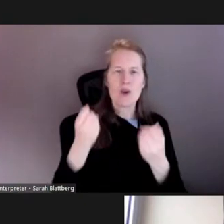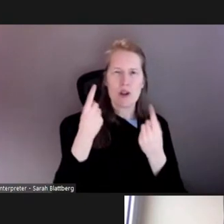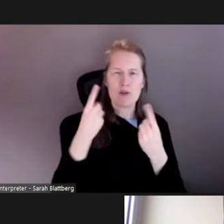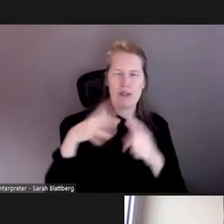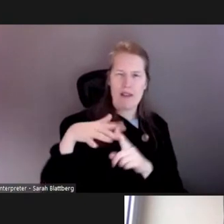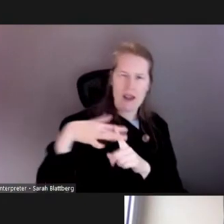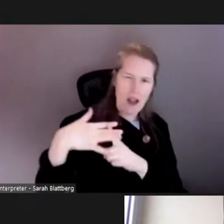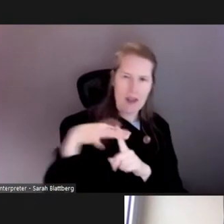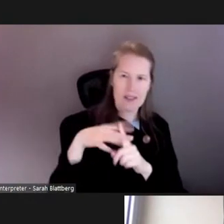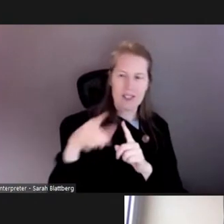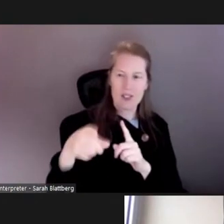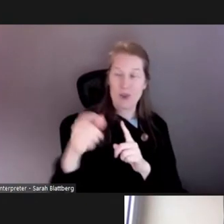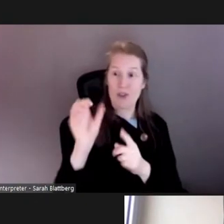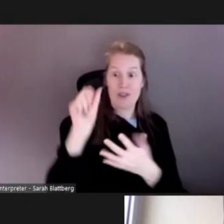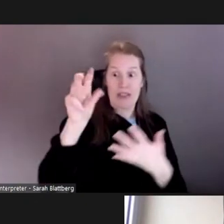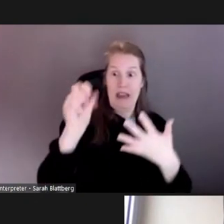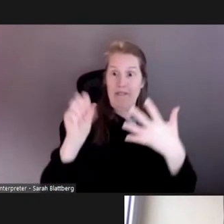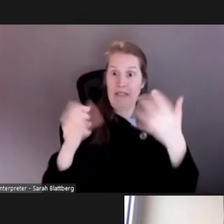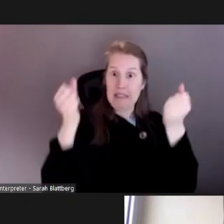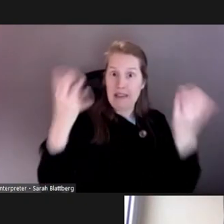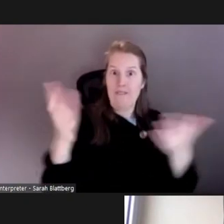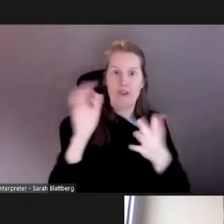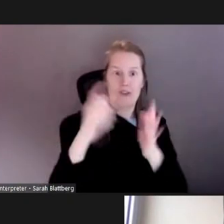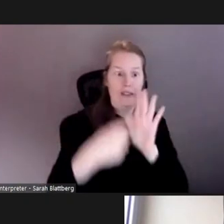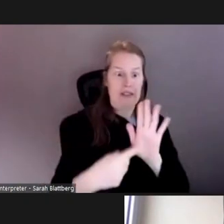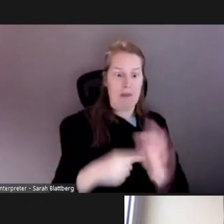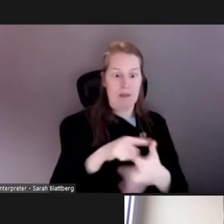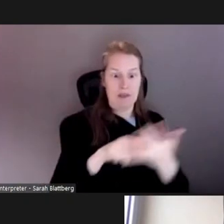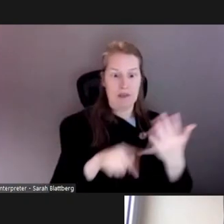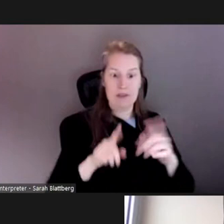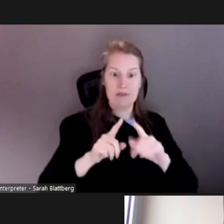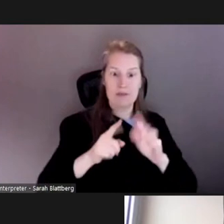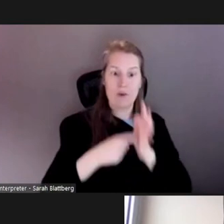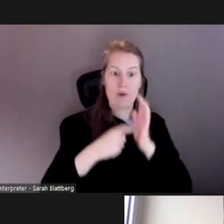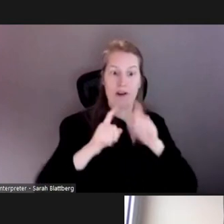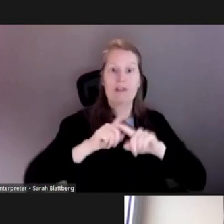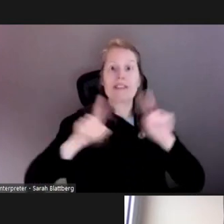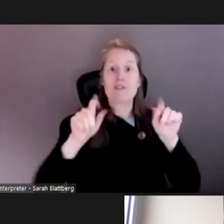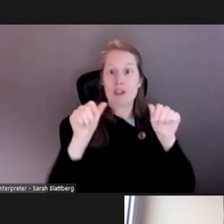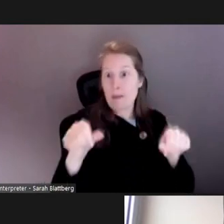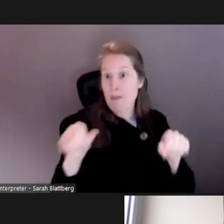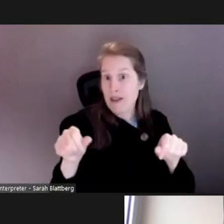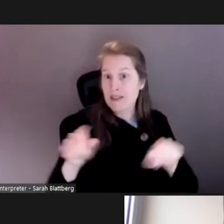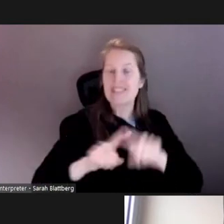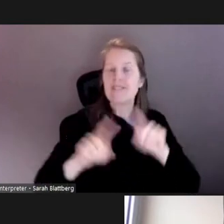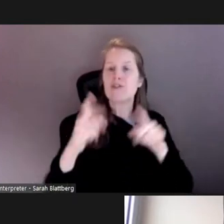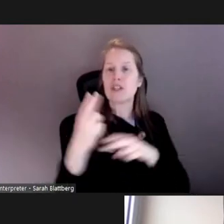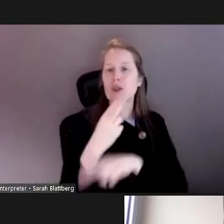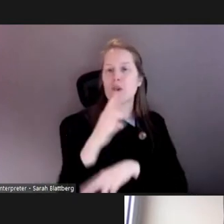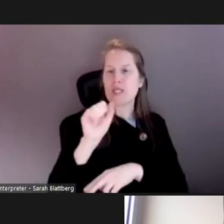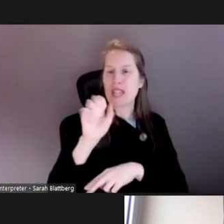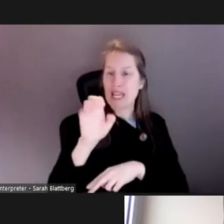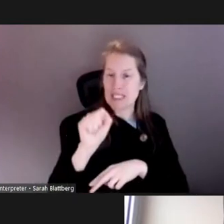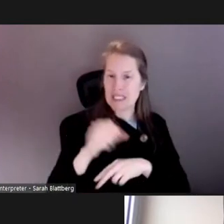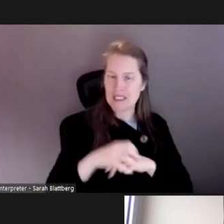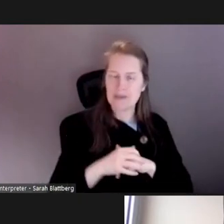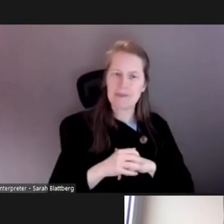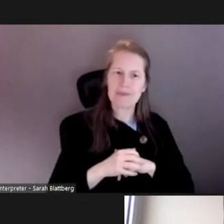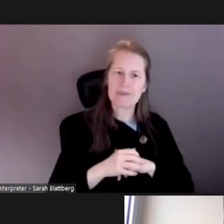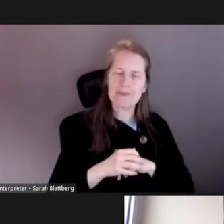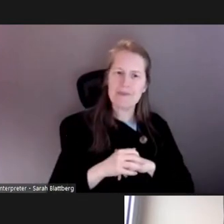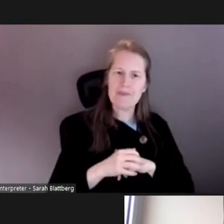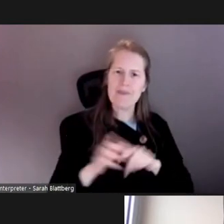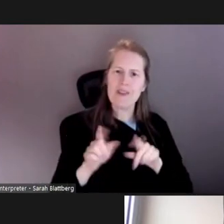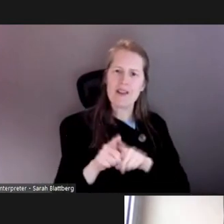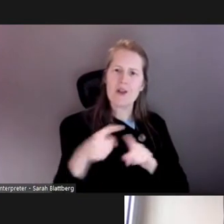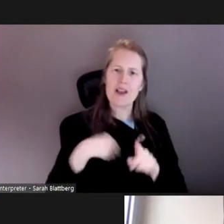just listed off sort of a lot of things that require different capacities and potentially different use cases. So as you're thinking about that